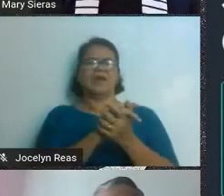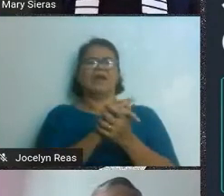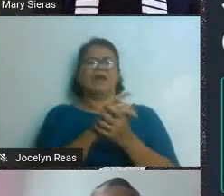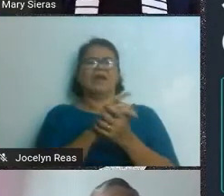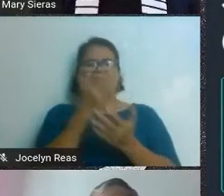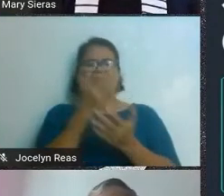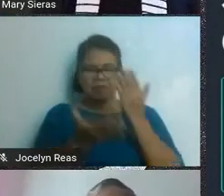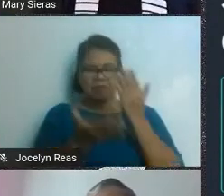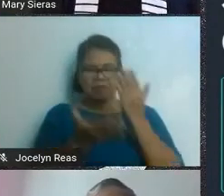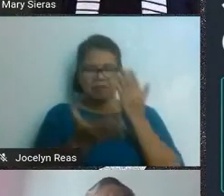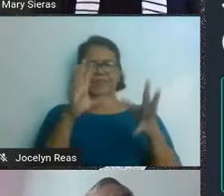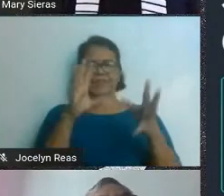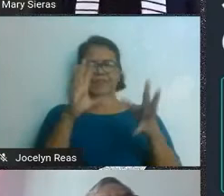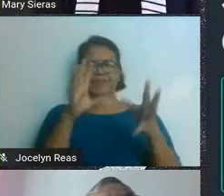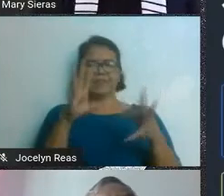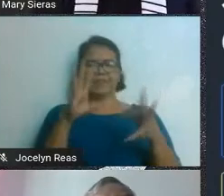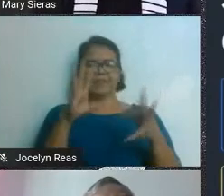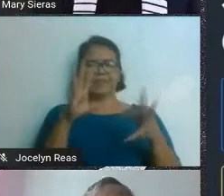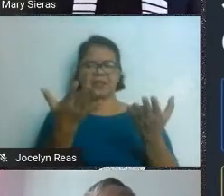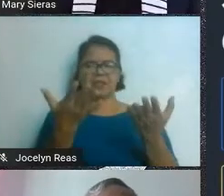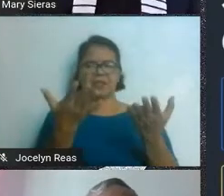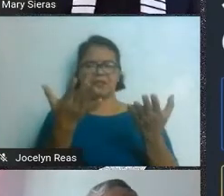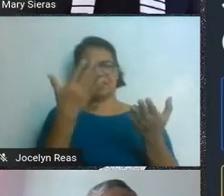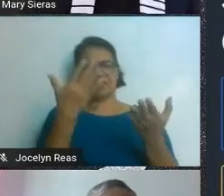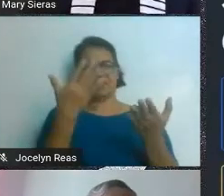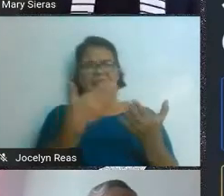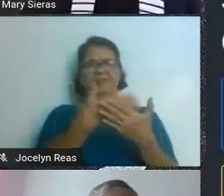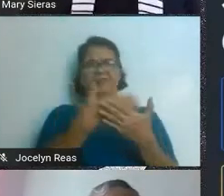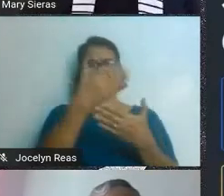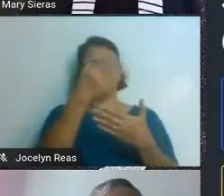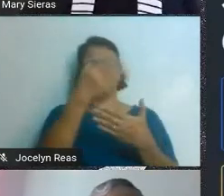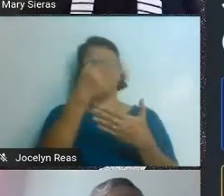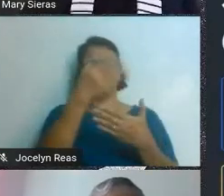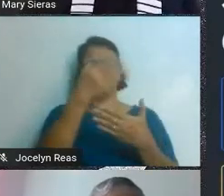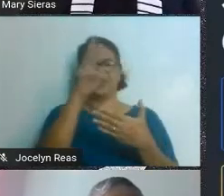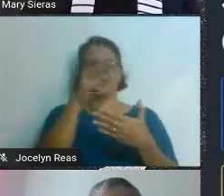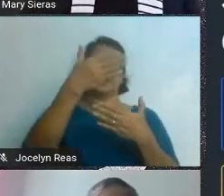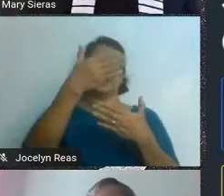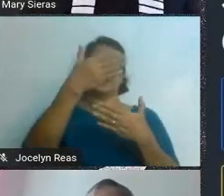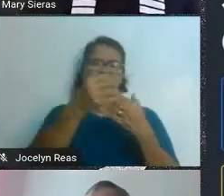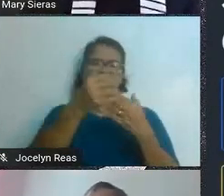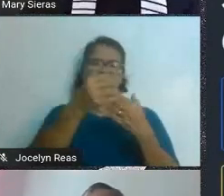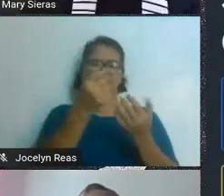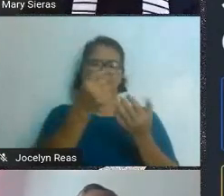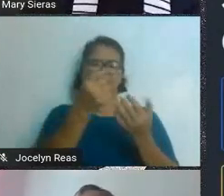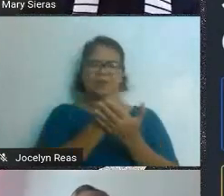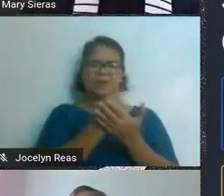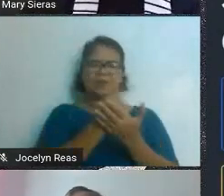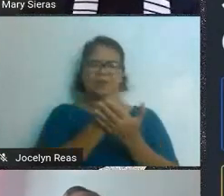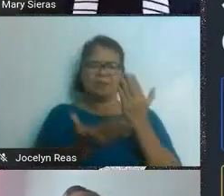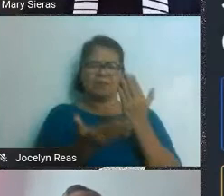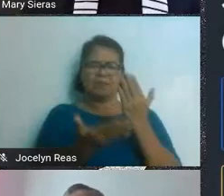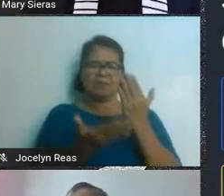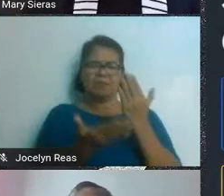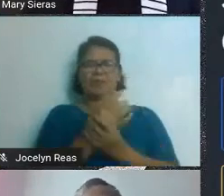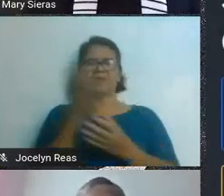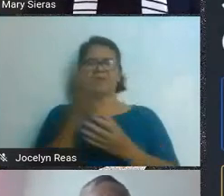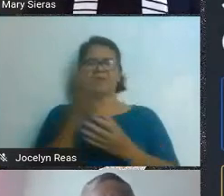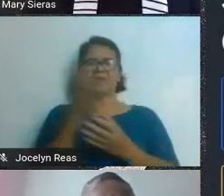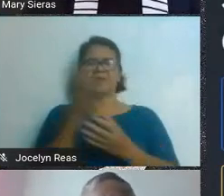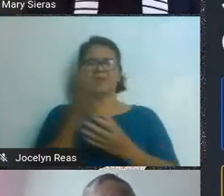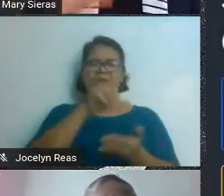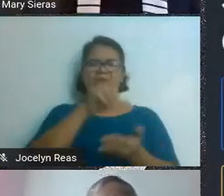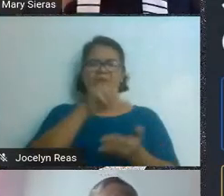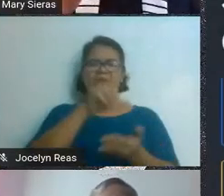ako awayin, by Monday next week, makikita nyo na sa LR portal. Sige po. Maraming